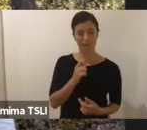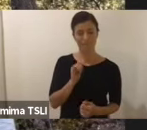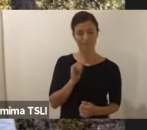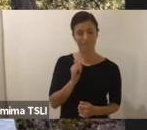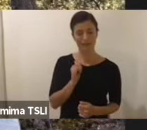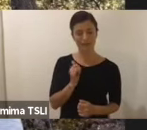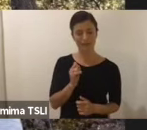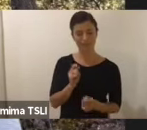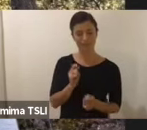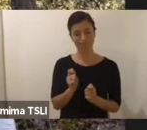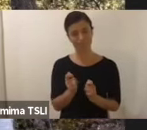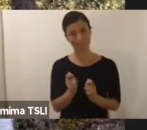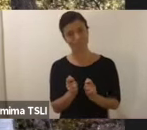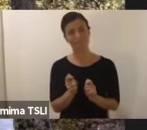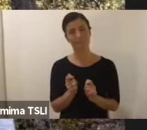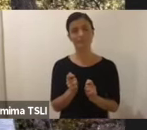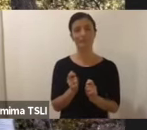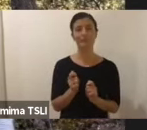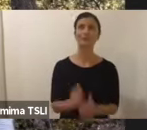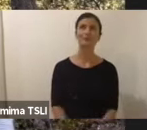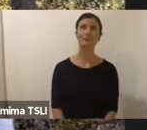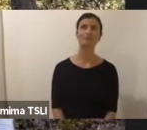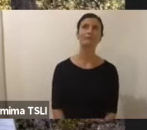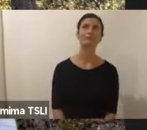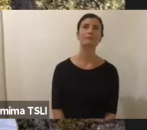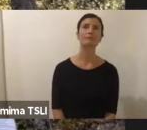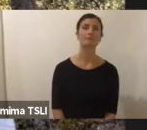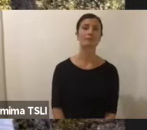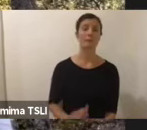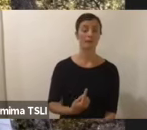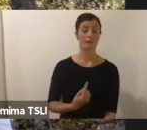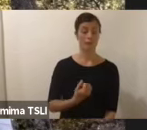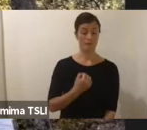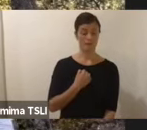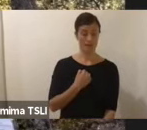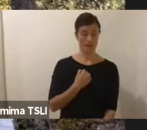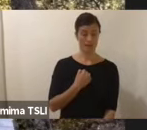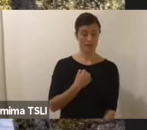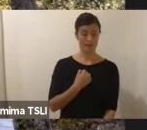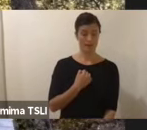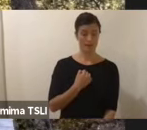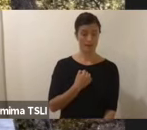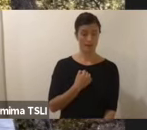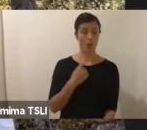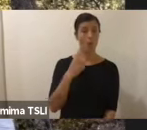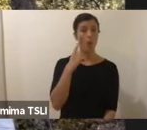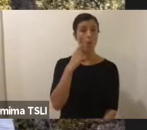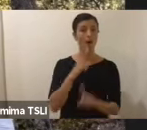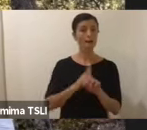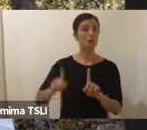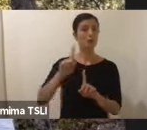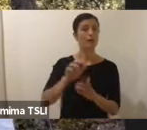you know for me um white supremacist culture in the united states is a very real thing